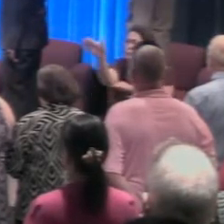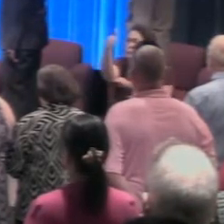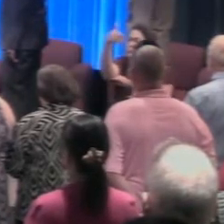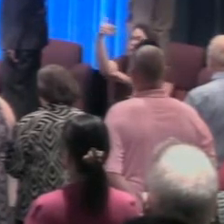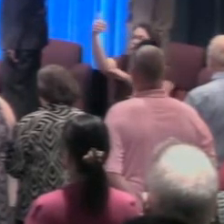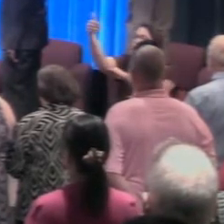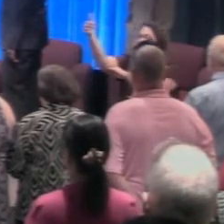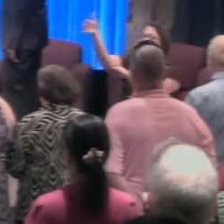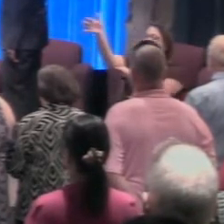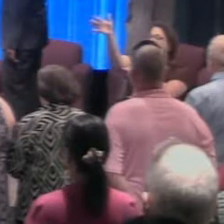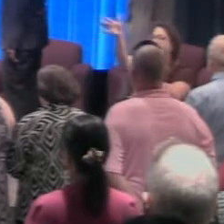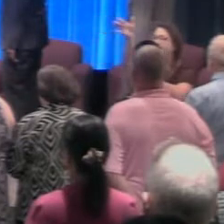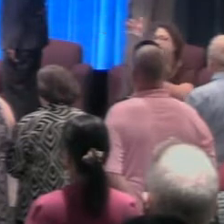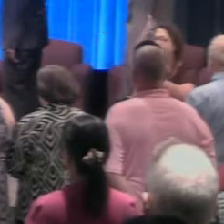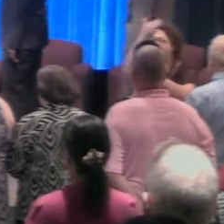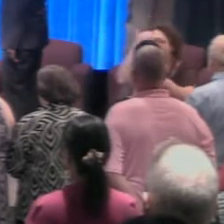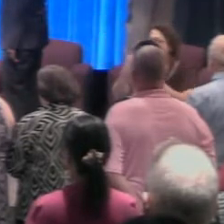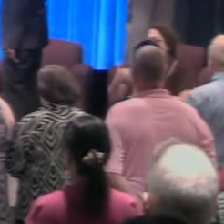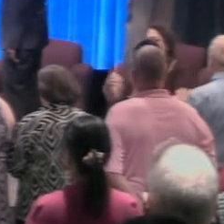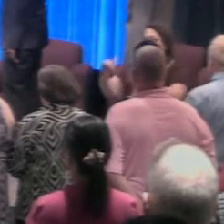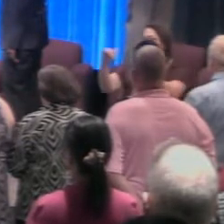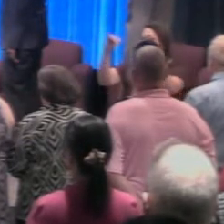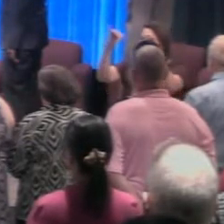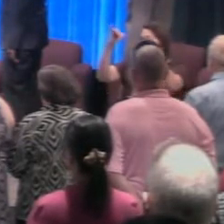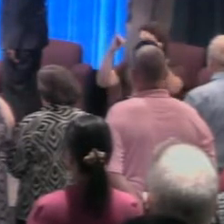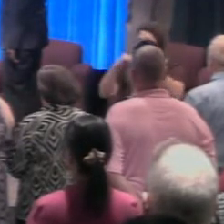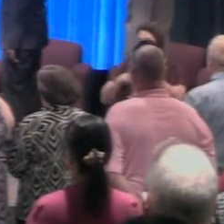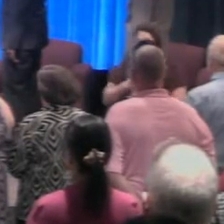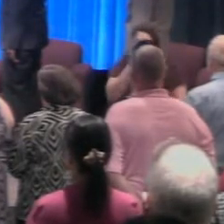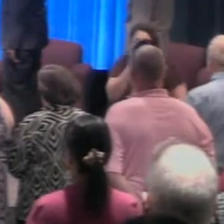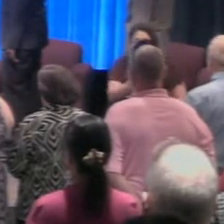gallantly streaming, and the